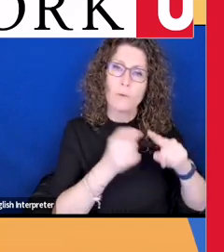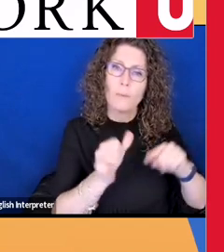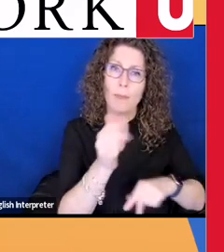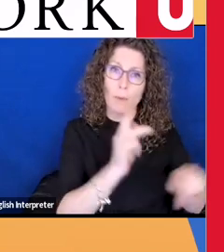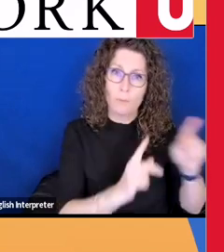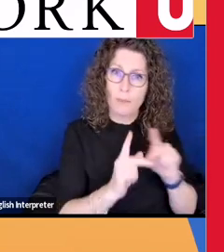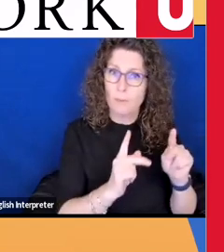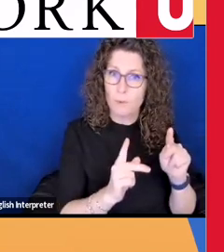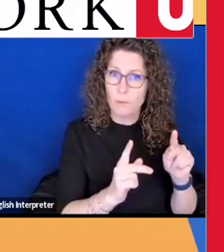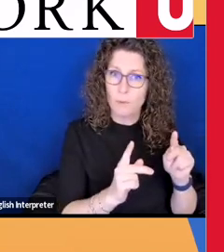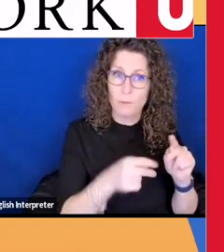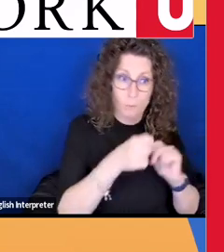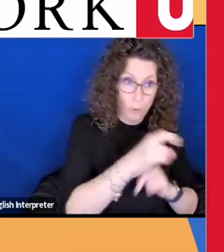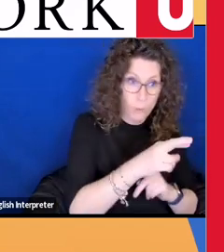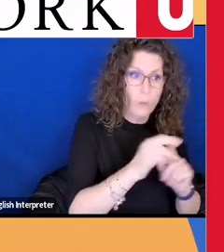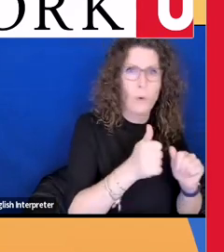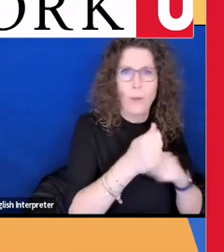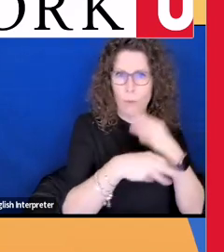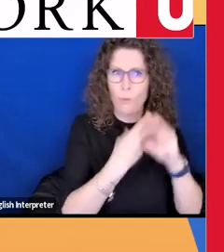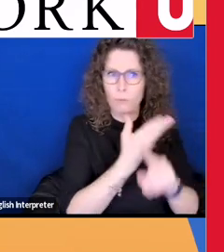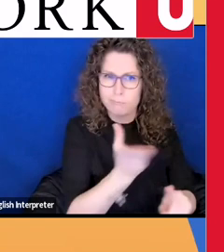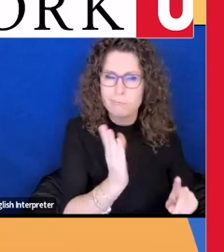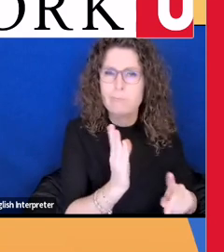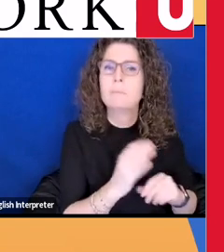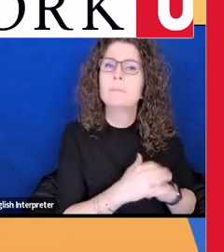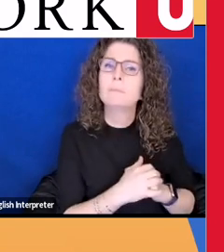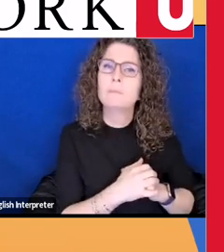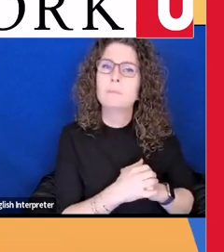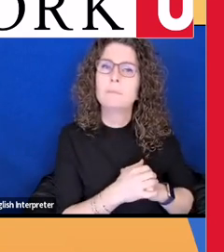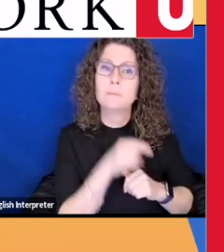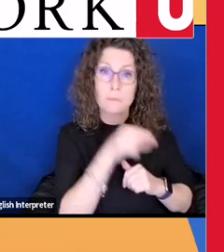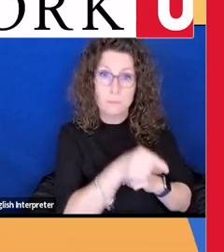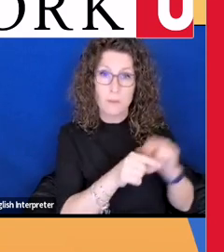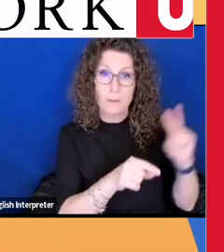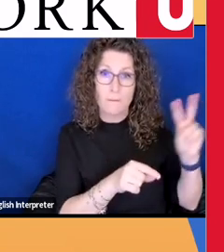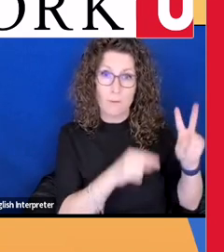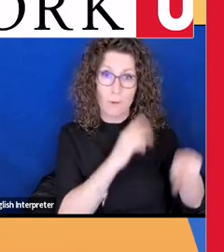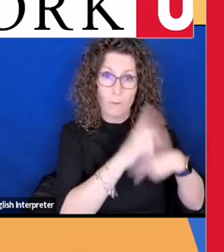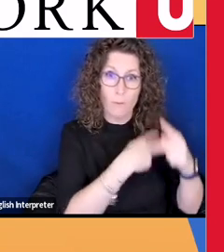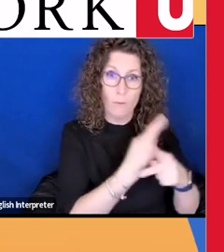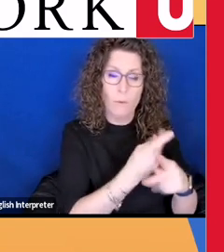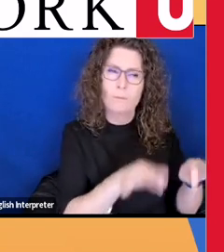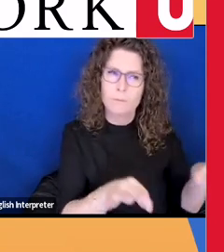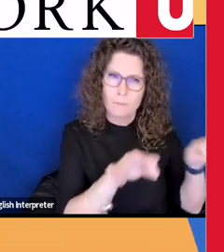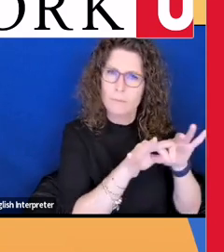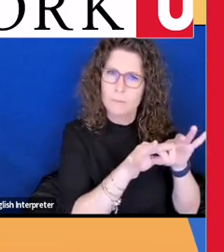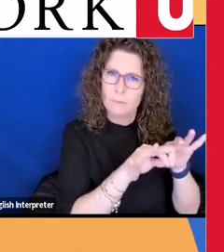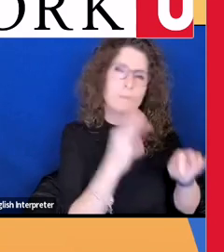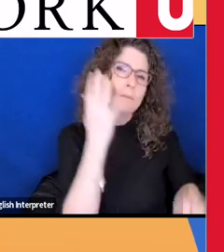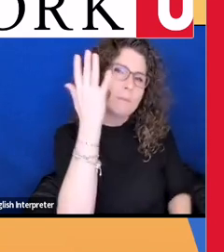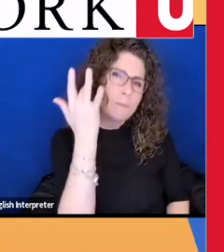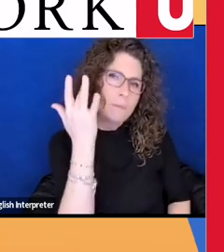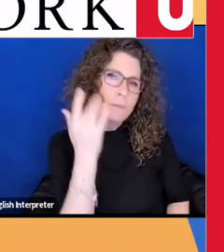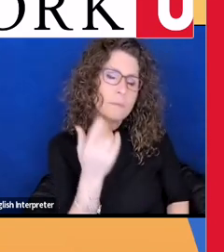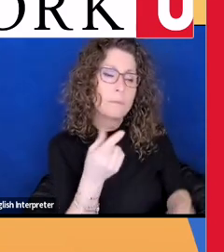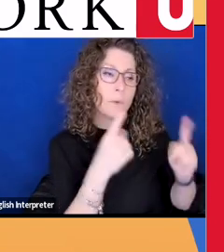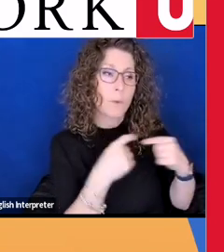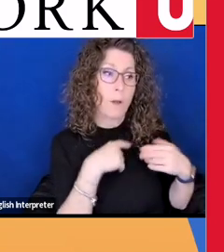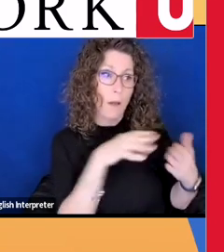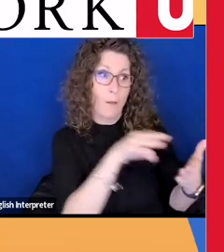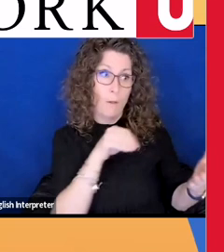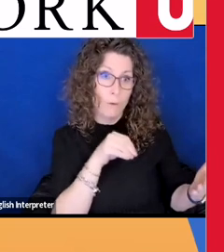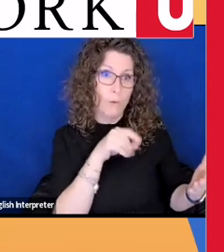far. This adverbial form matters because at least the way I learned it from my mother, solidarity is not a